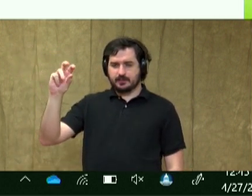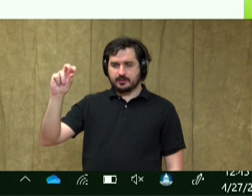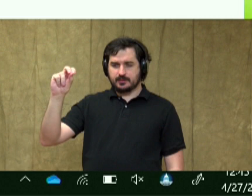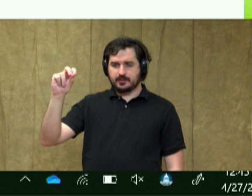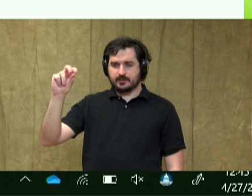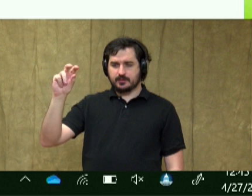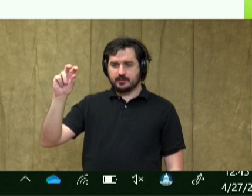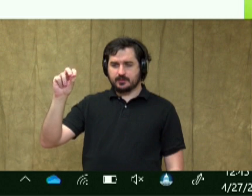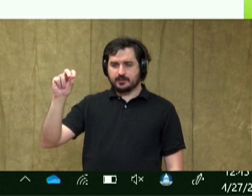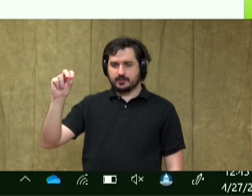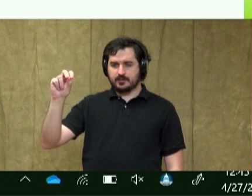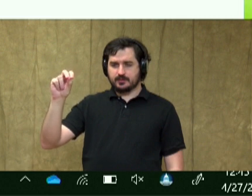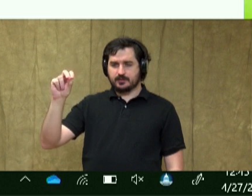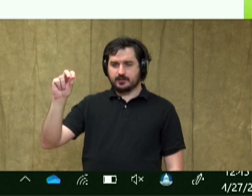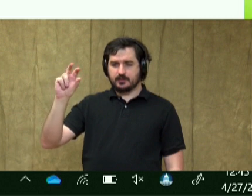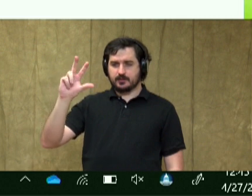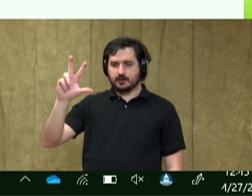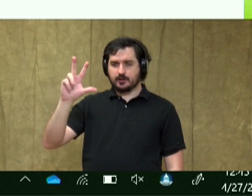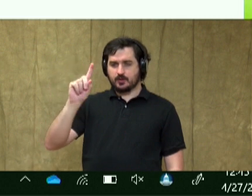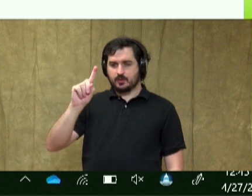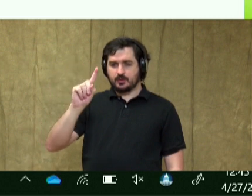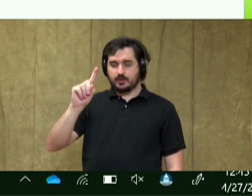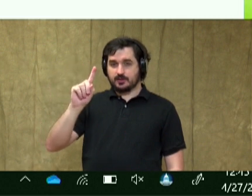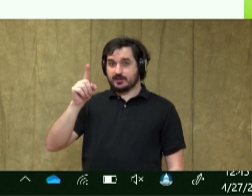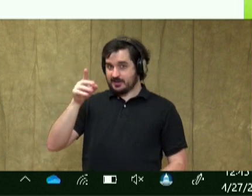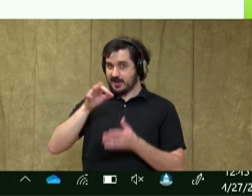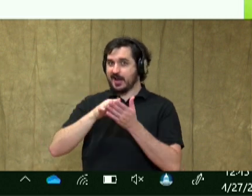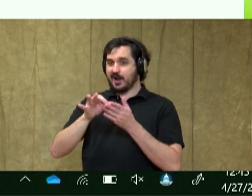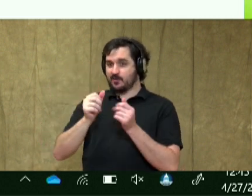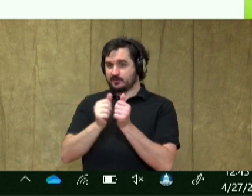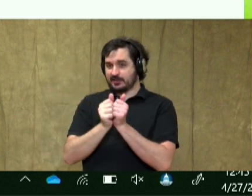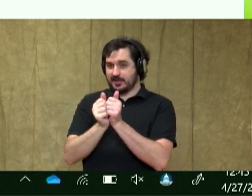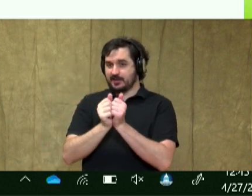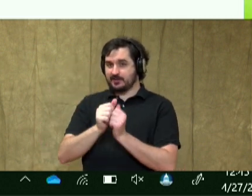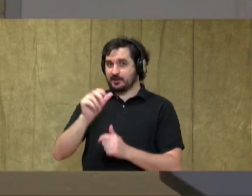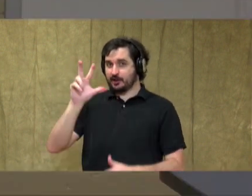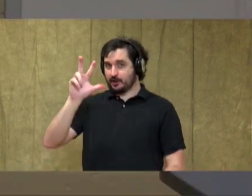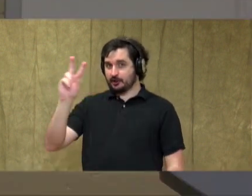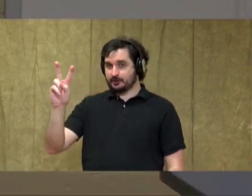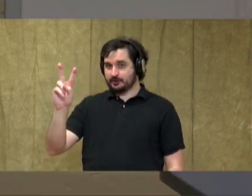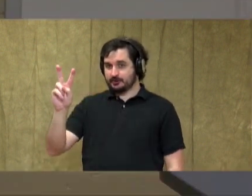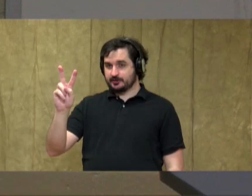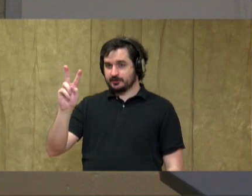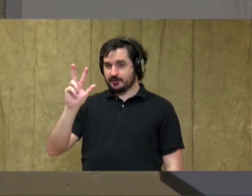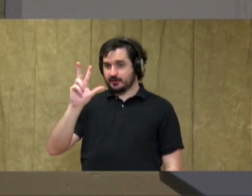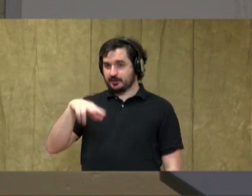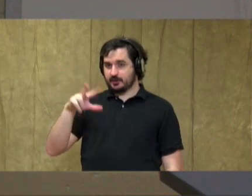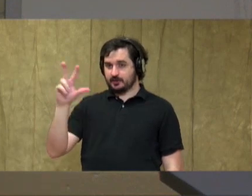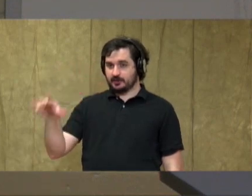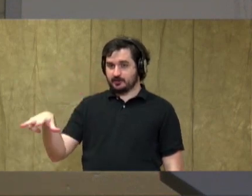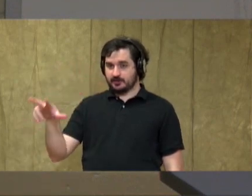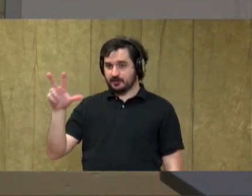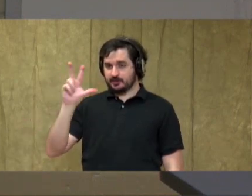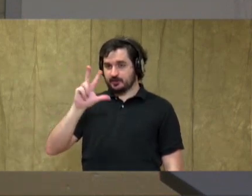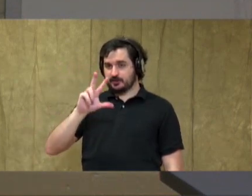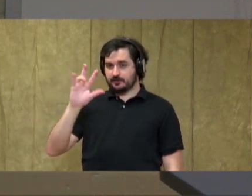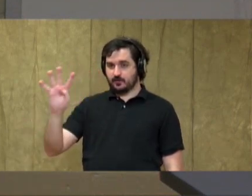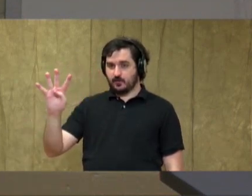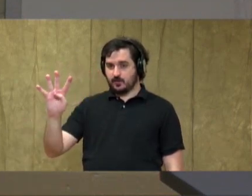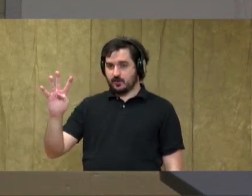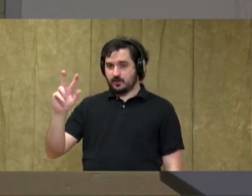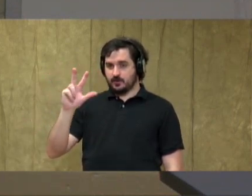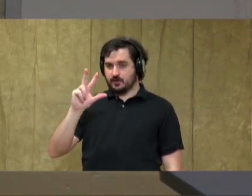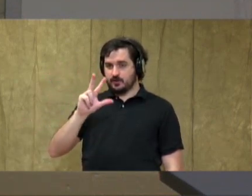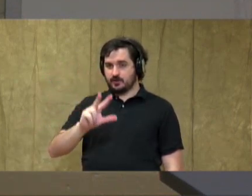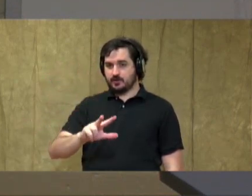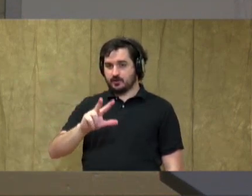30, 31. Count with me. 32, 33,